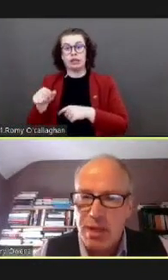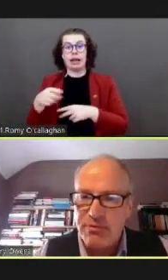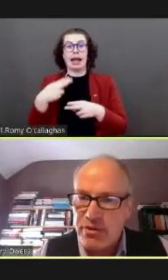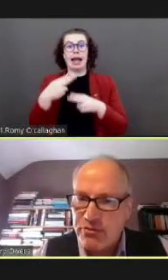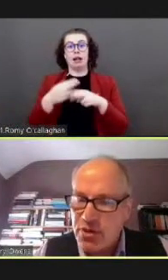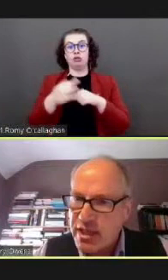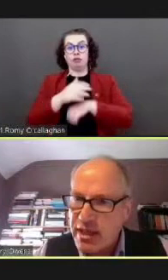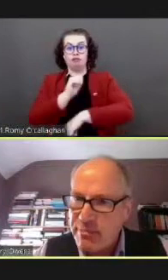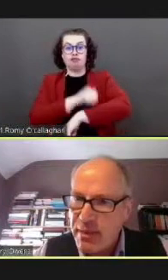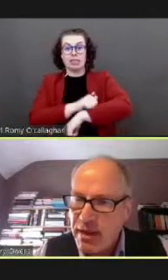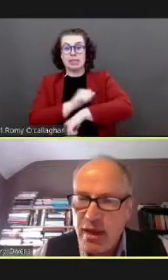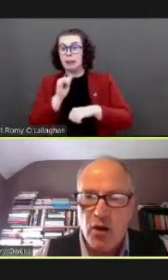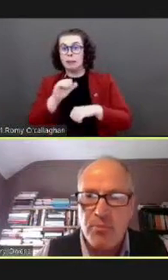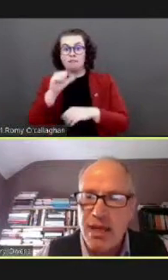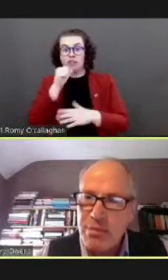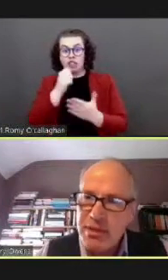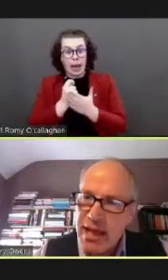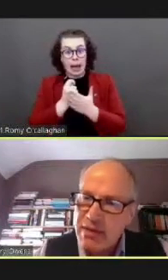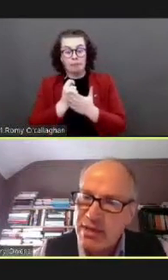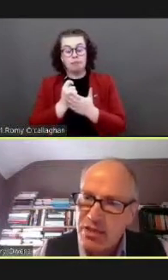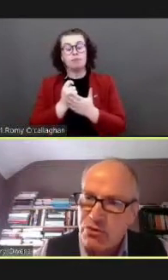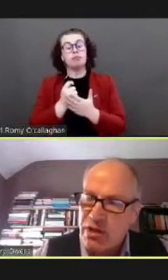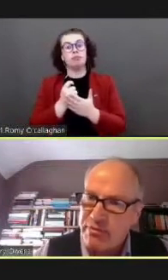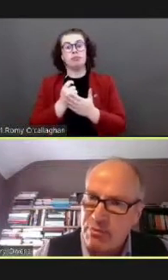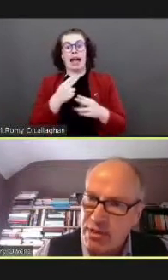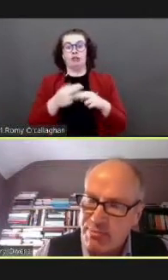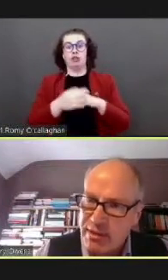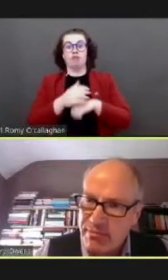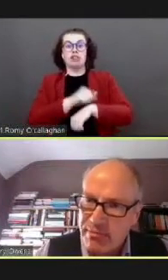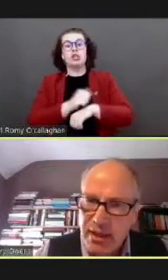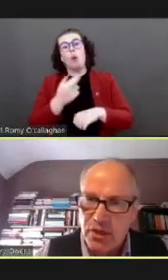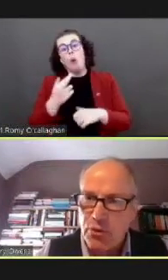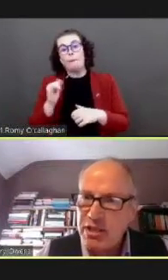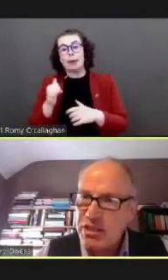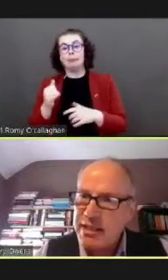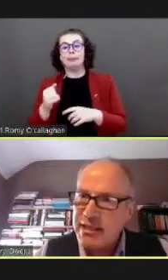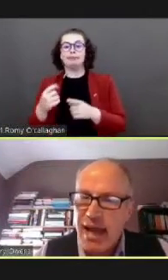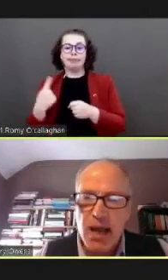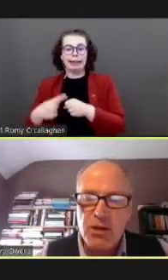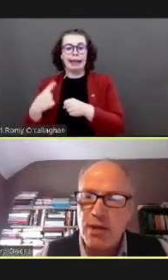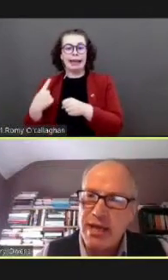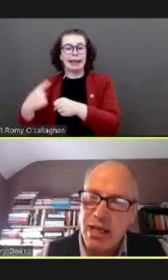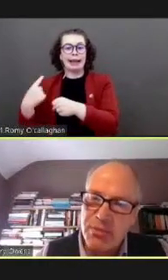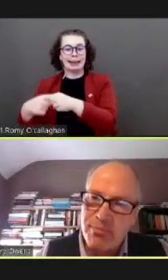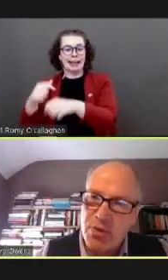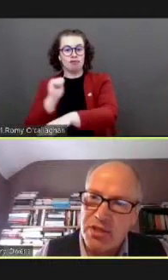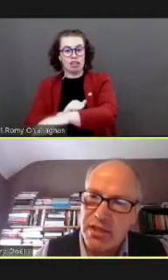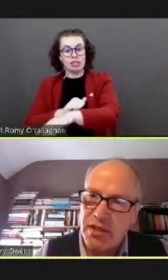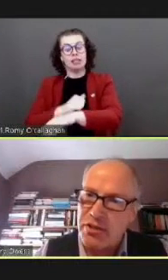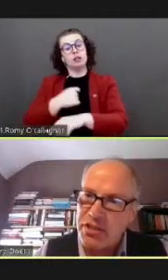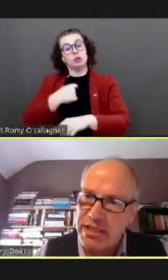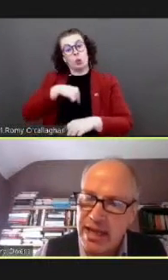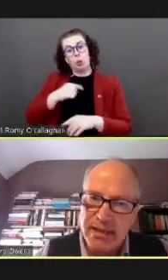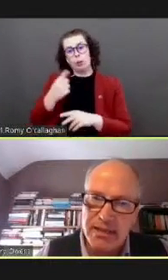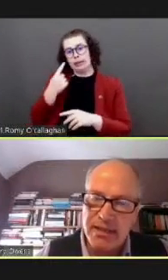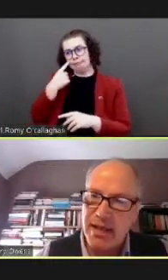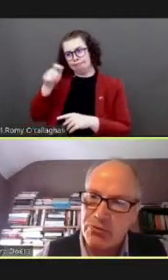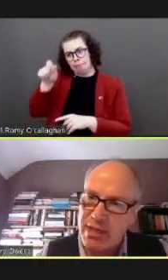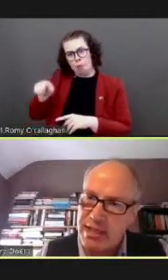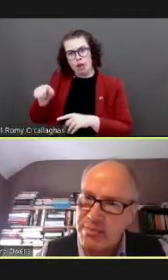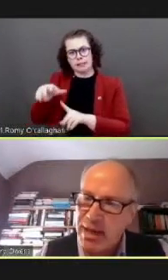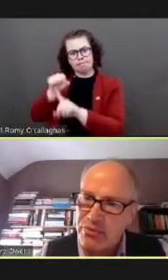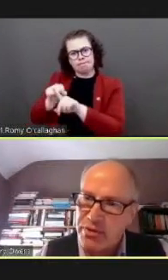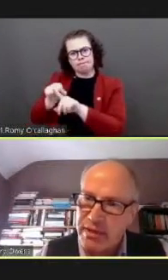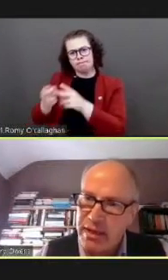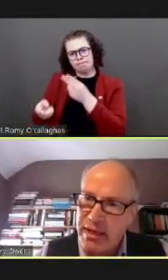getting out, maybe for the first time, or maybe they have a history of imprisonment, the question is, how can we help that person understand